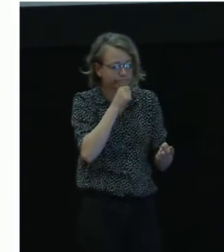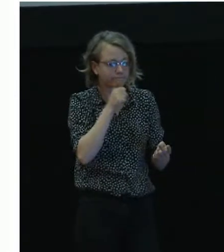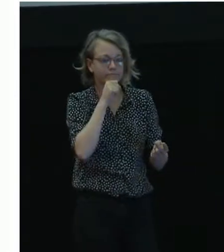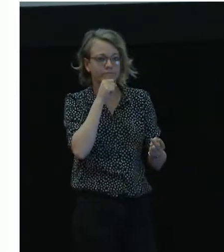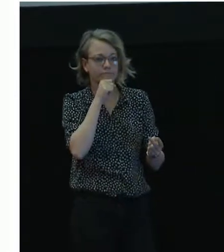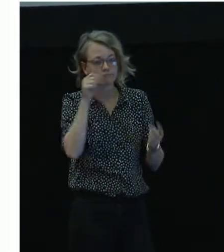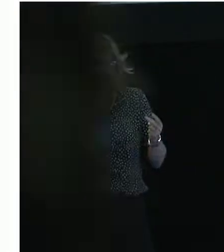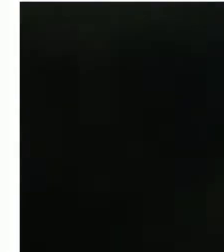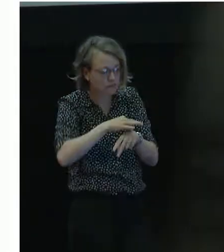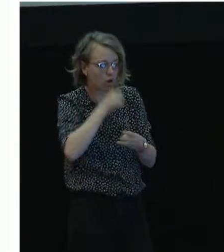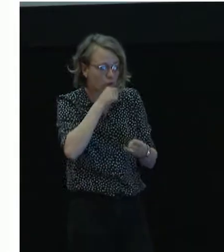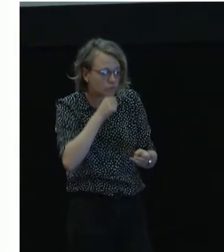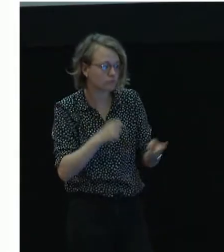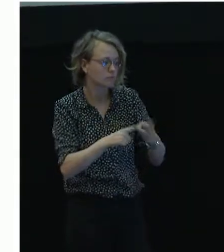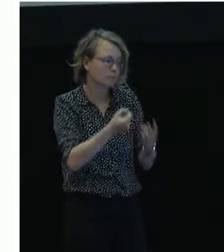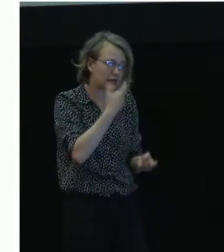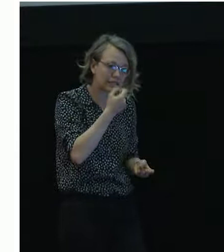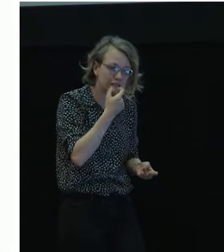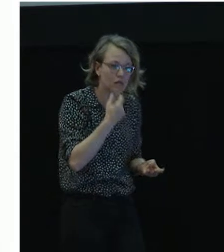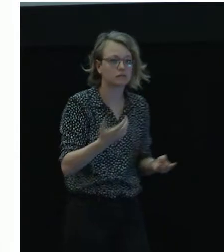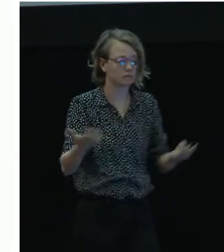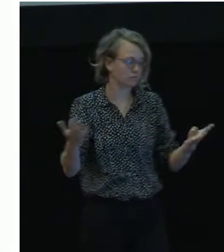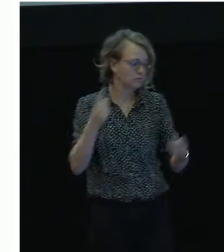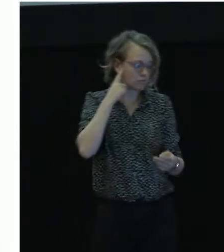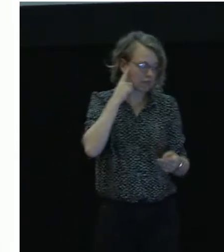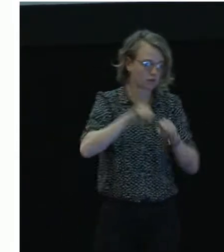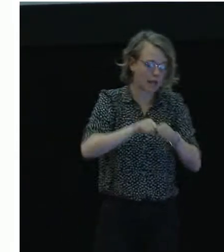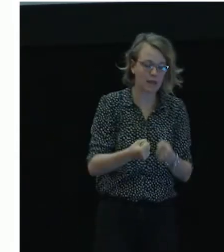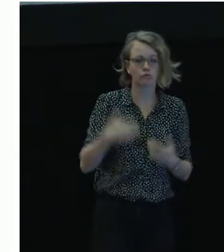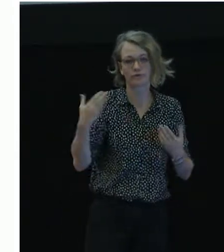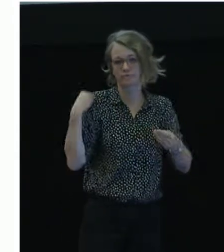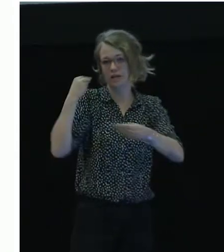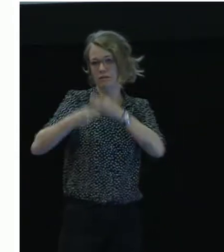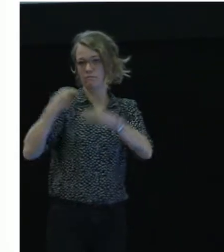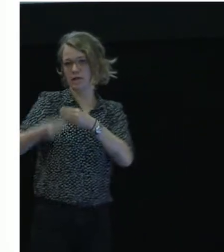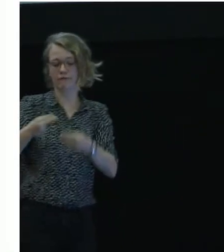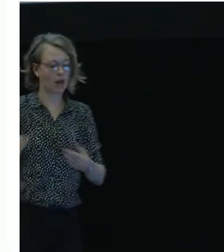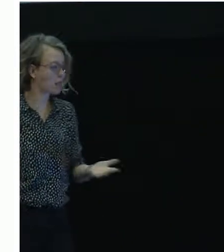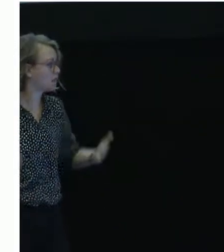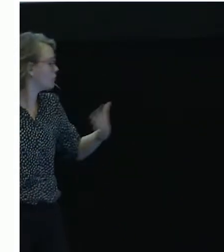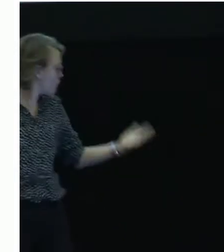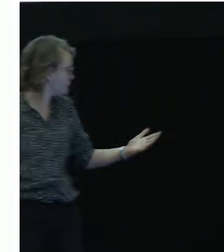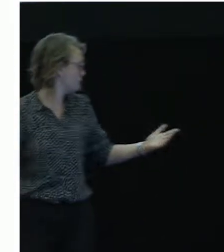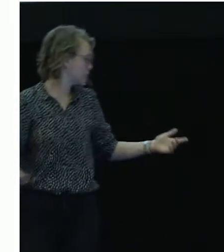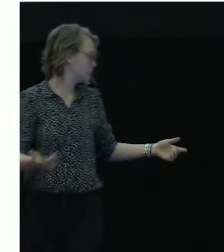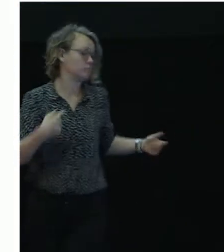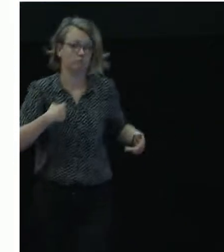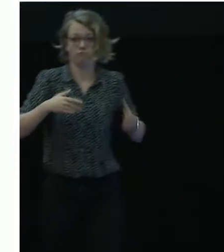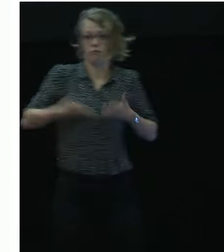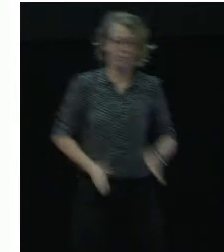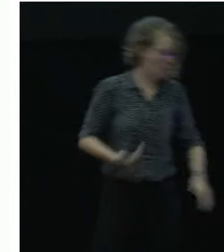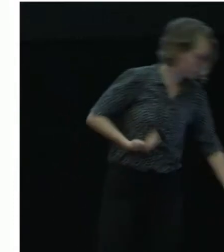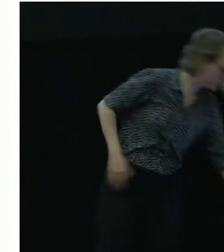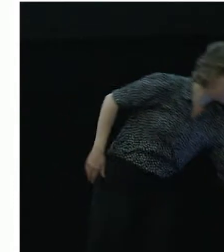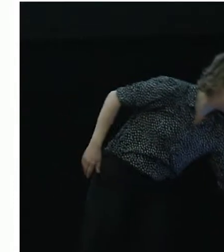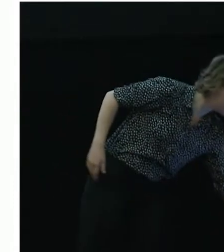by meningitis, you can get ill, you can become deaf because of old age, medicine use, hearing damage. It can also